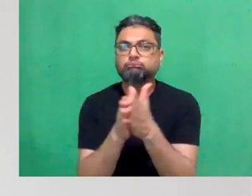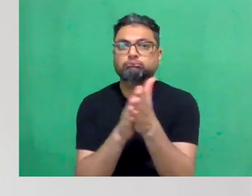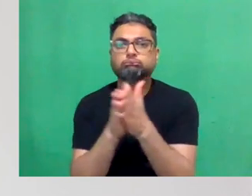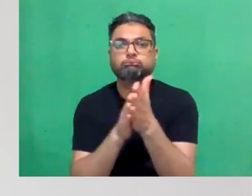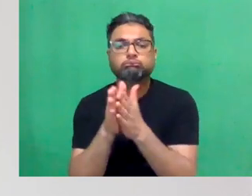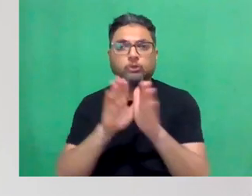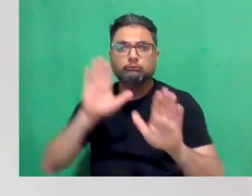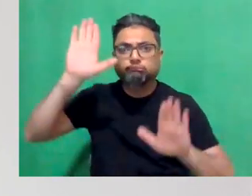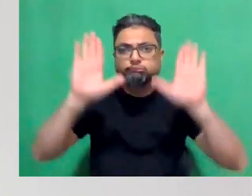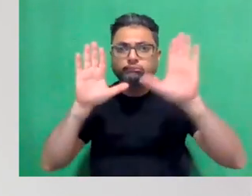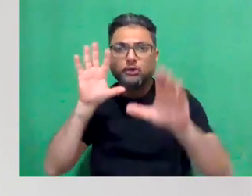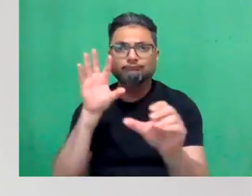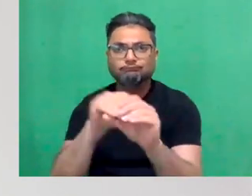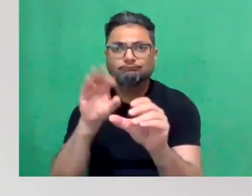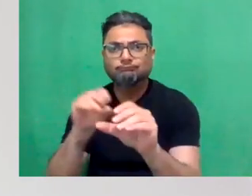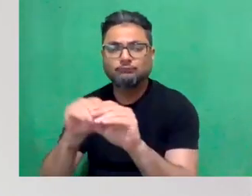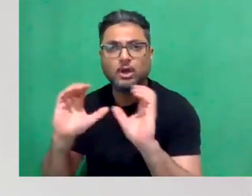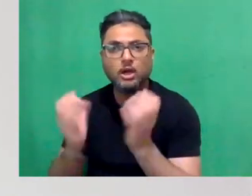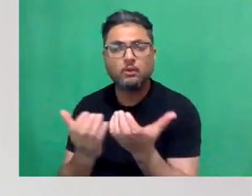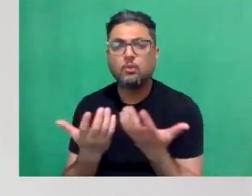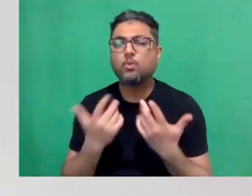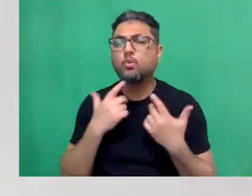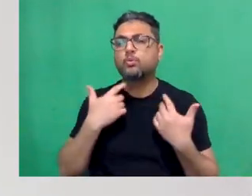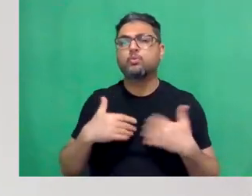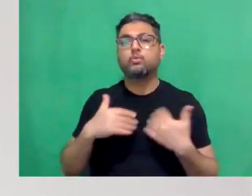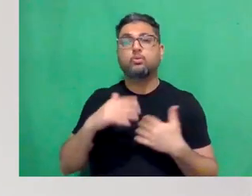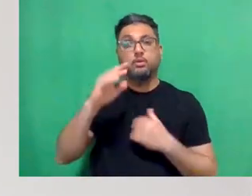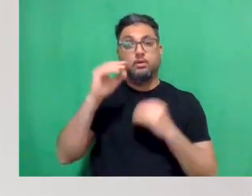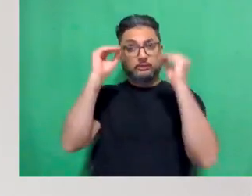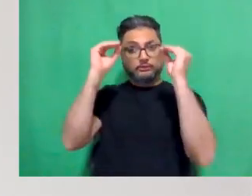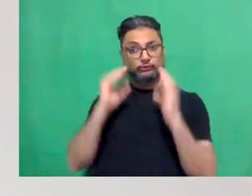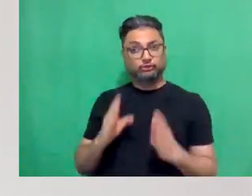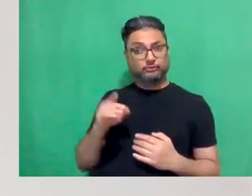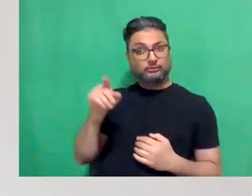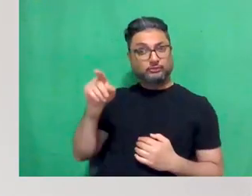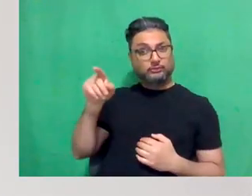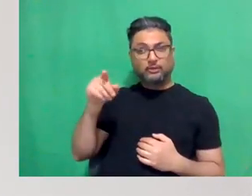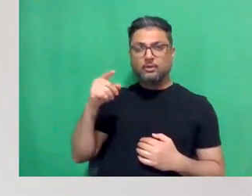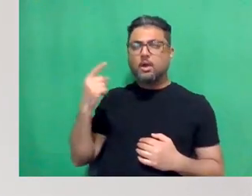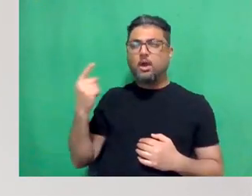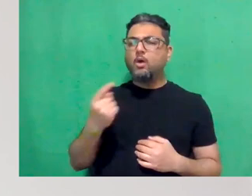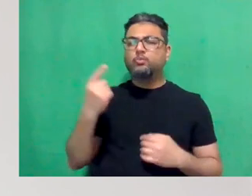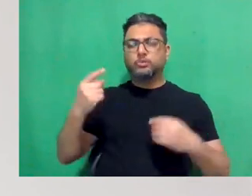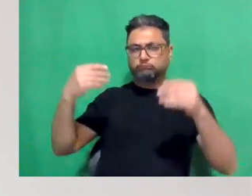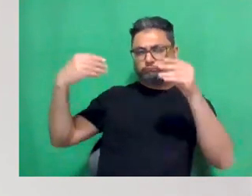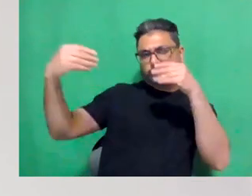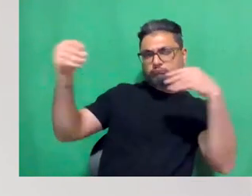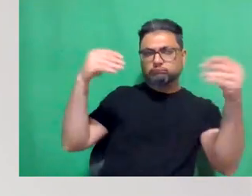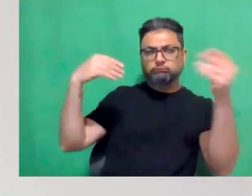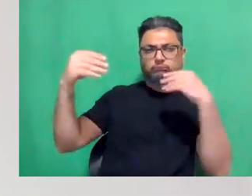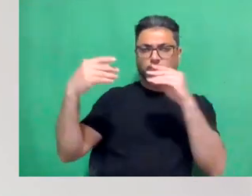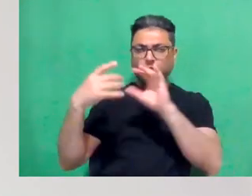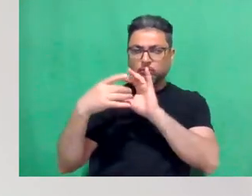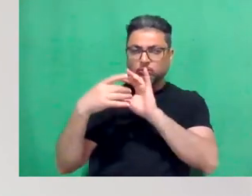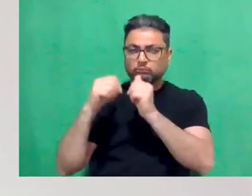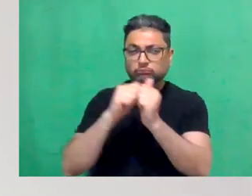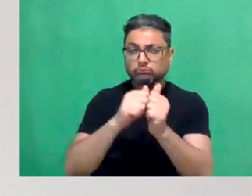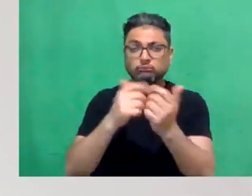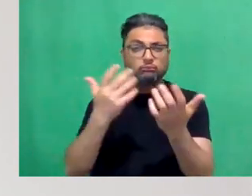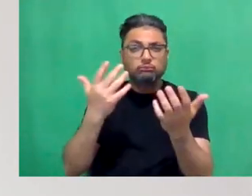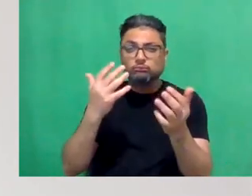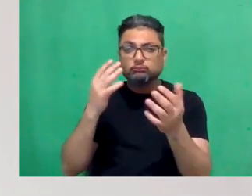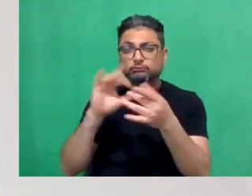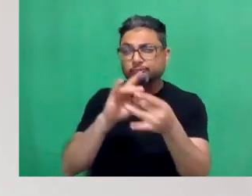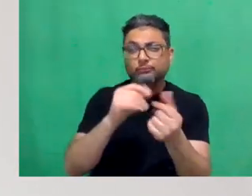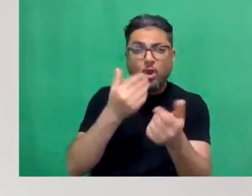the board, my professors have been super understanding about due dates and workload and are always making themselves available